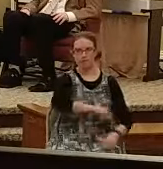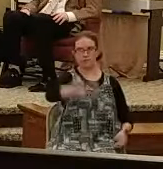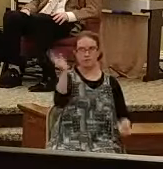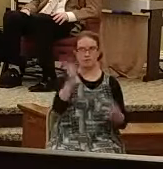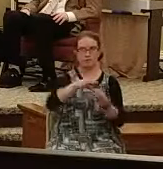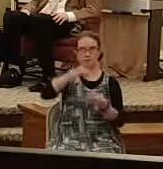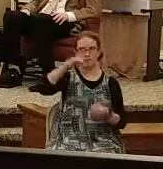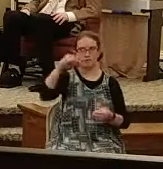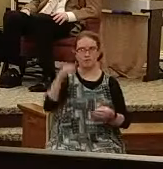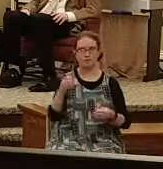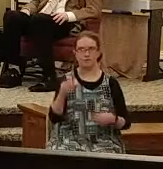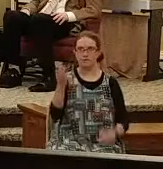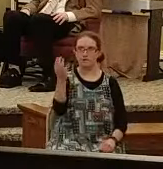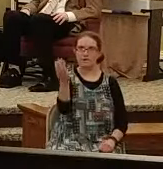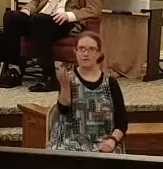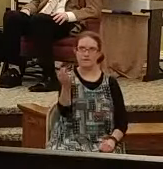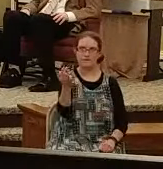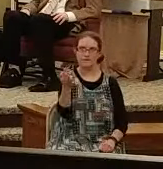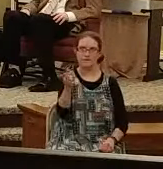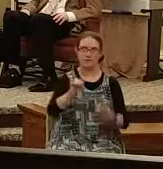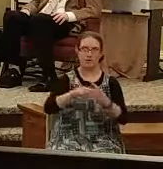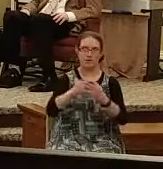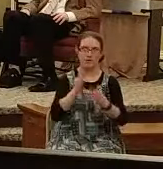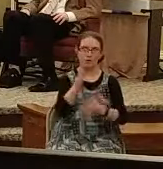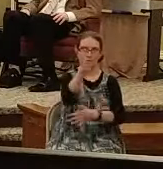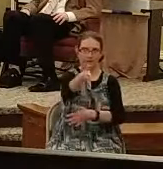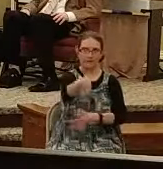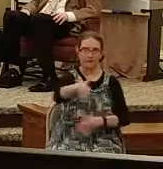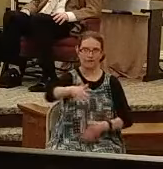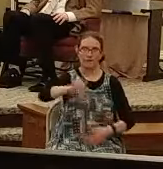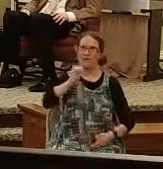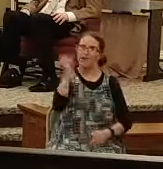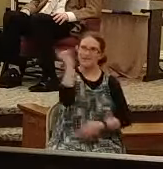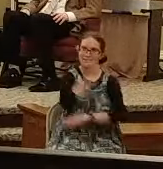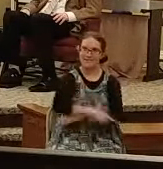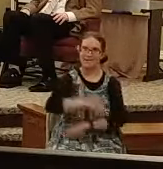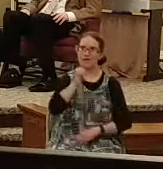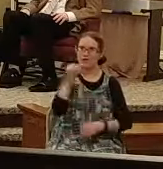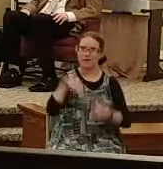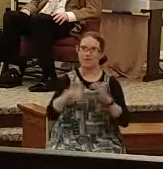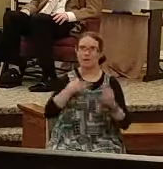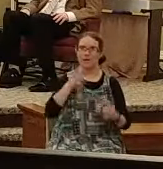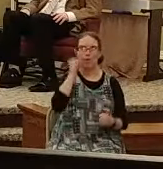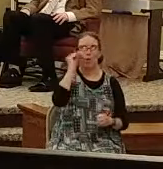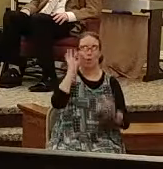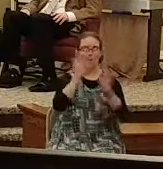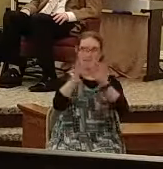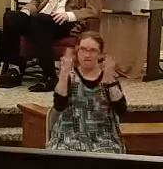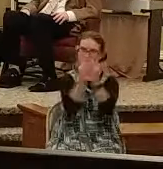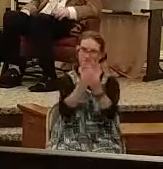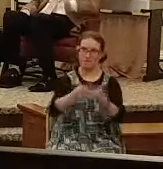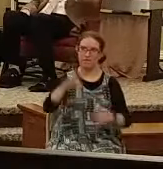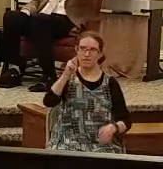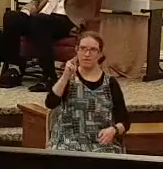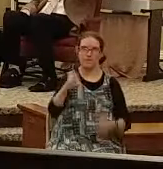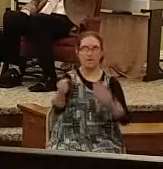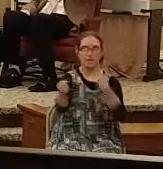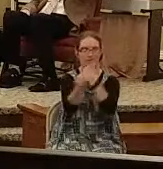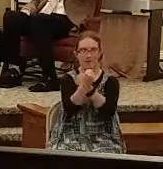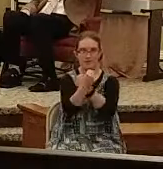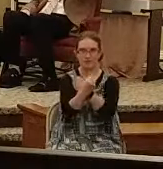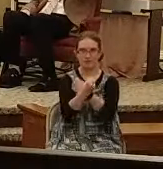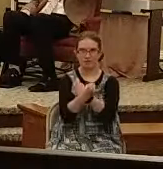Spirit in your hand, hallelujah, and begin to go after him. Not today. You ain't getting in my home. You ain't getting in my family. I'll rebuke and bind